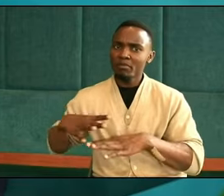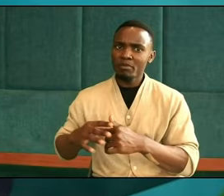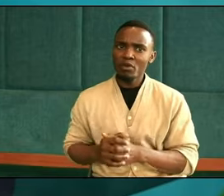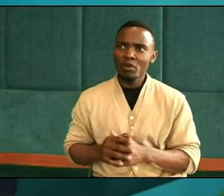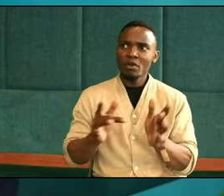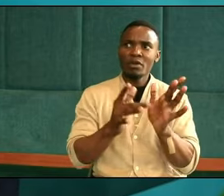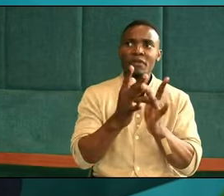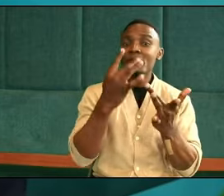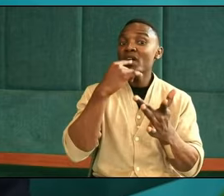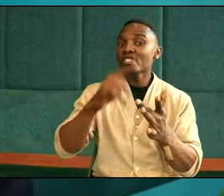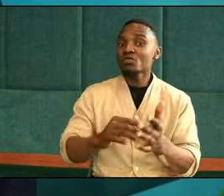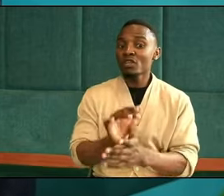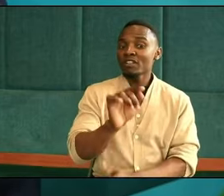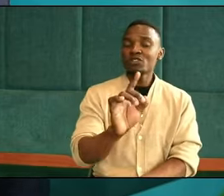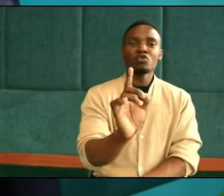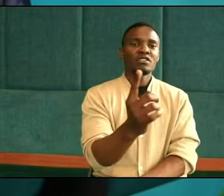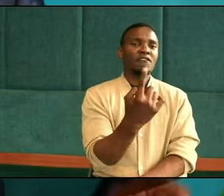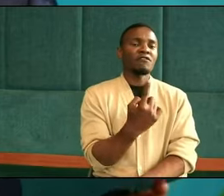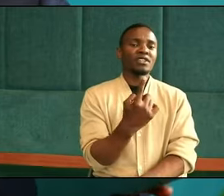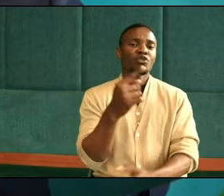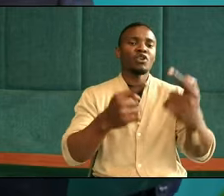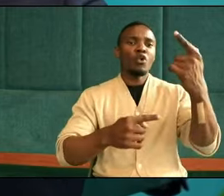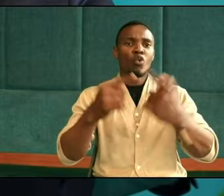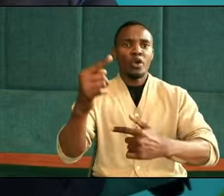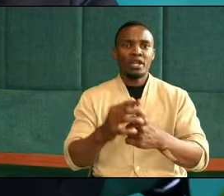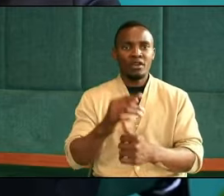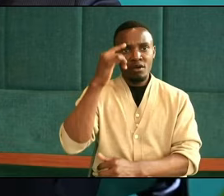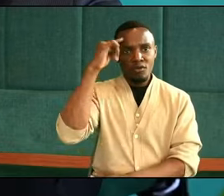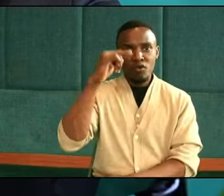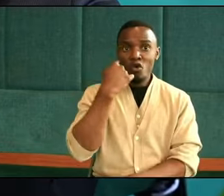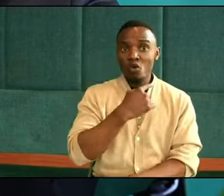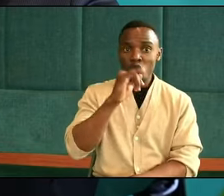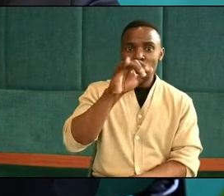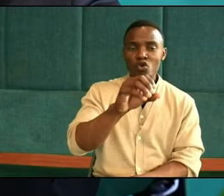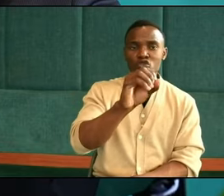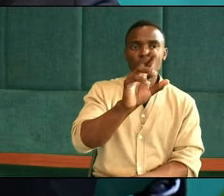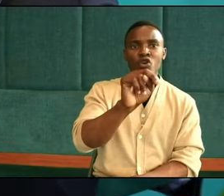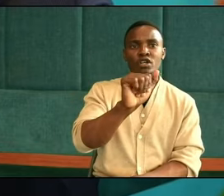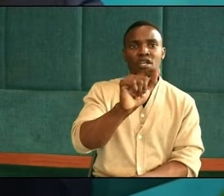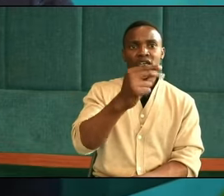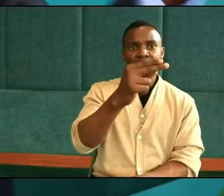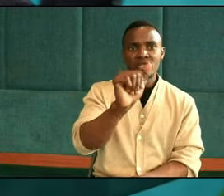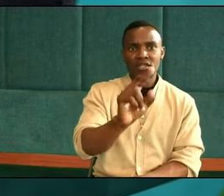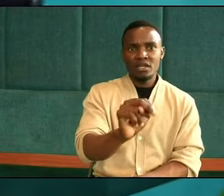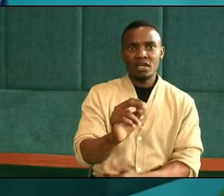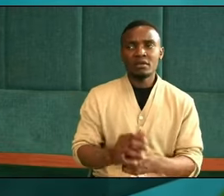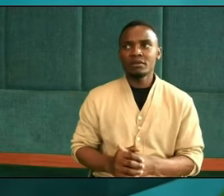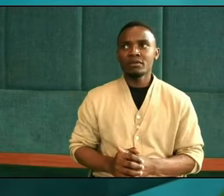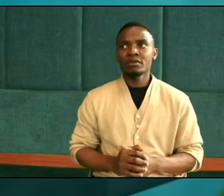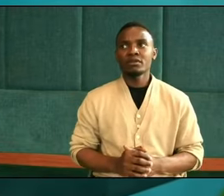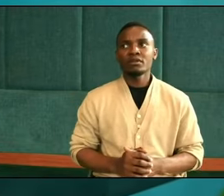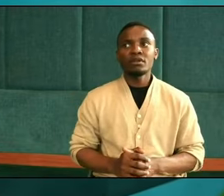this as the first exploit of Jonathan the outlier, and comes back with